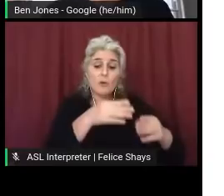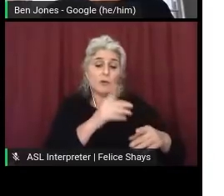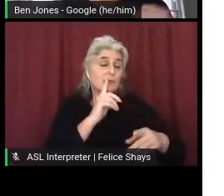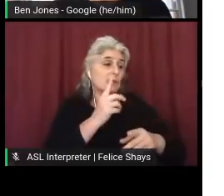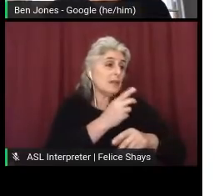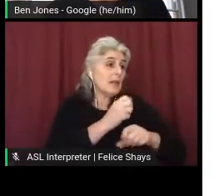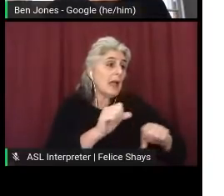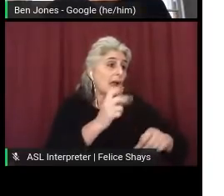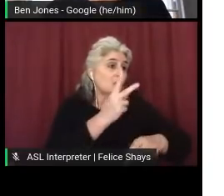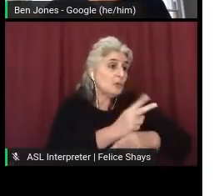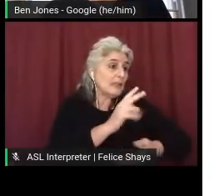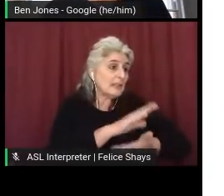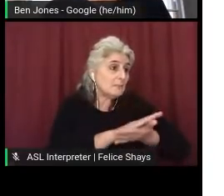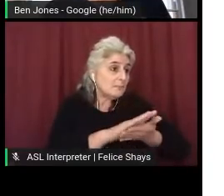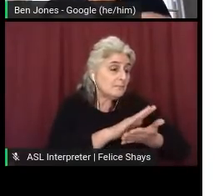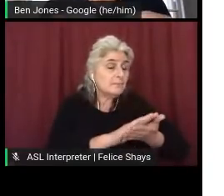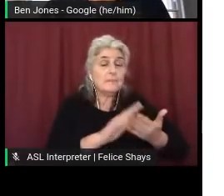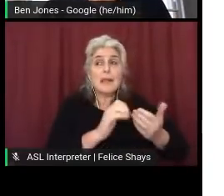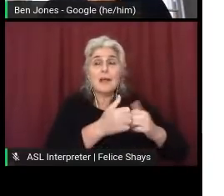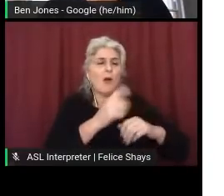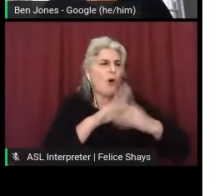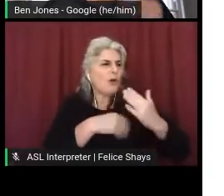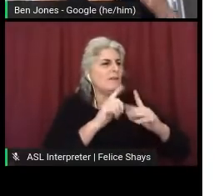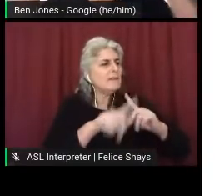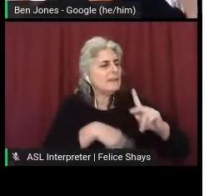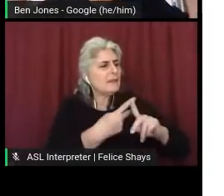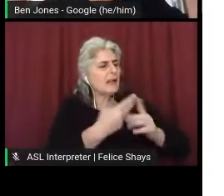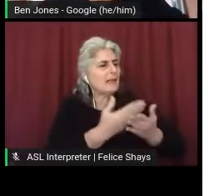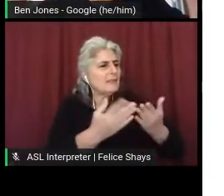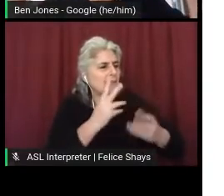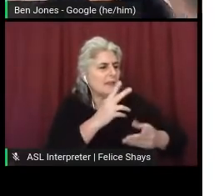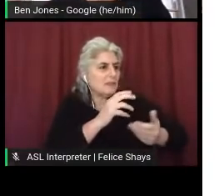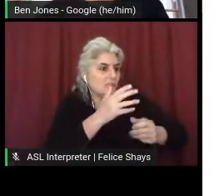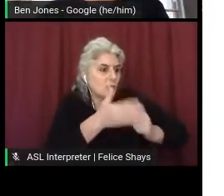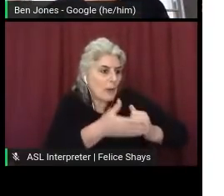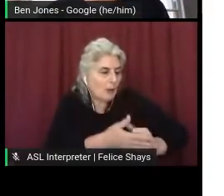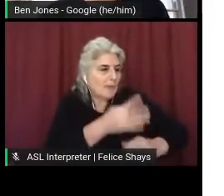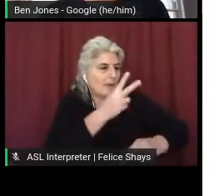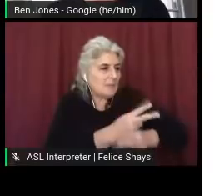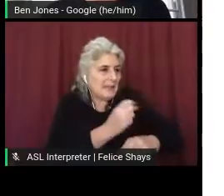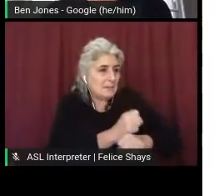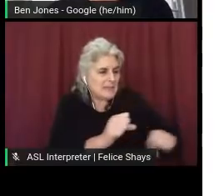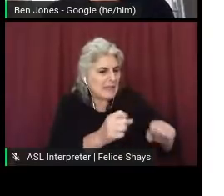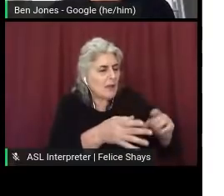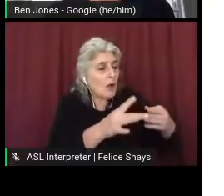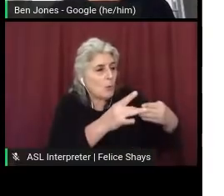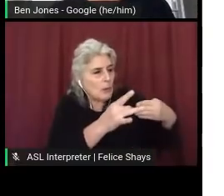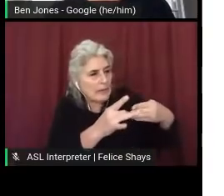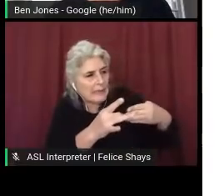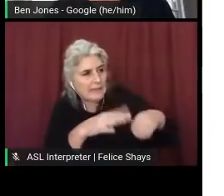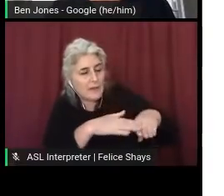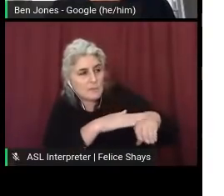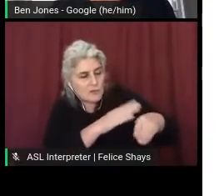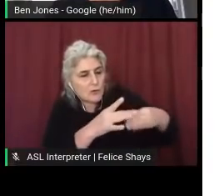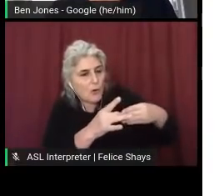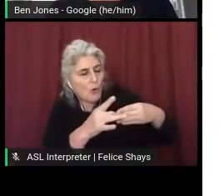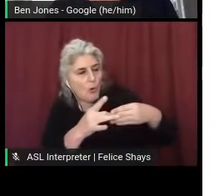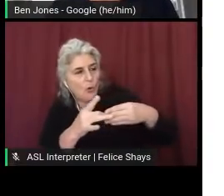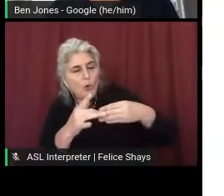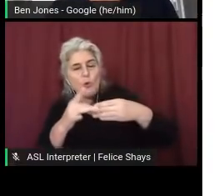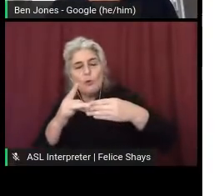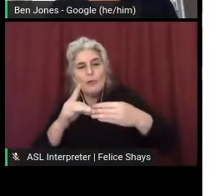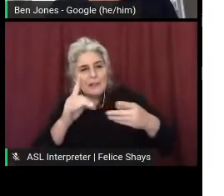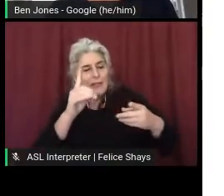protocols, all of the things that are going to start to move them into a more open mindset. And in the bottom right, people who